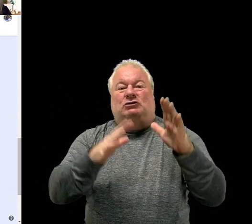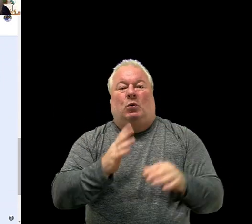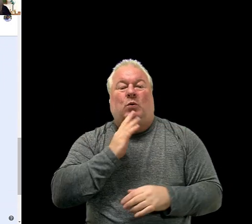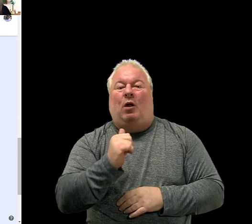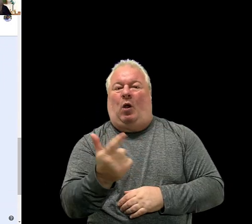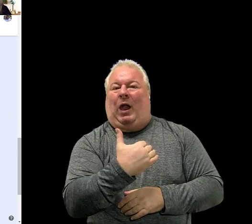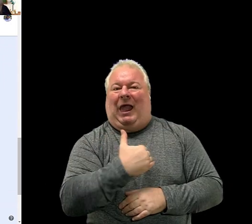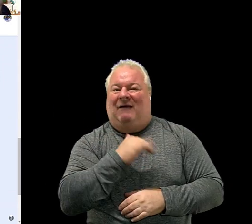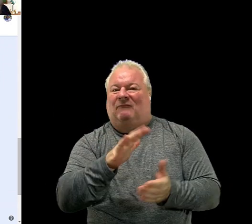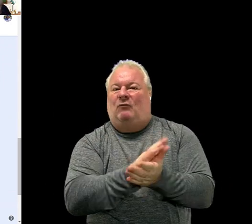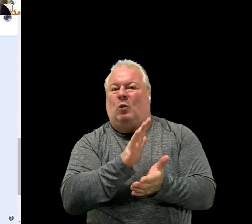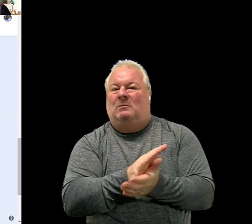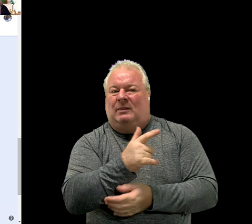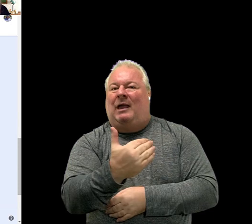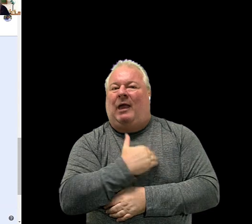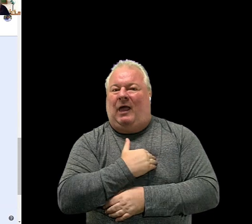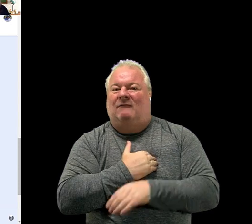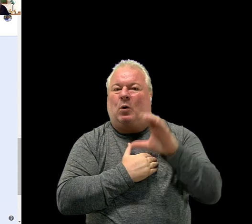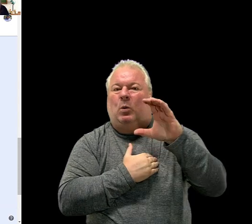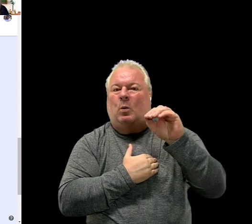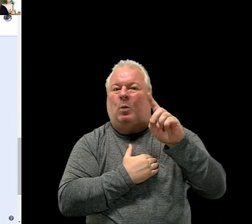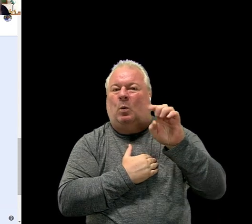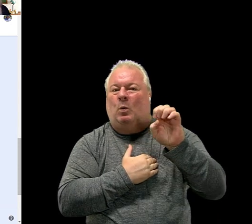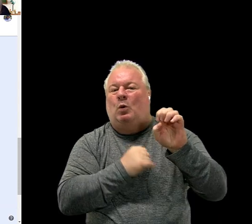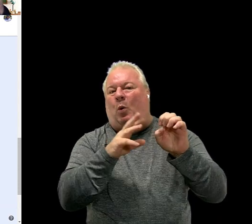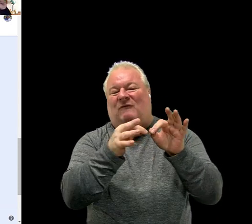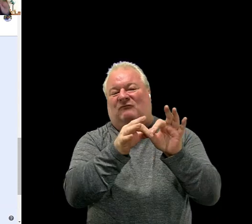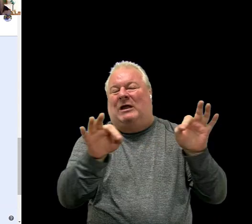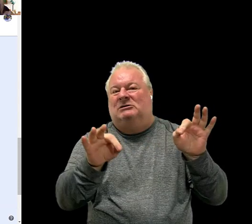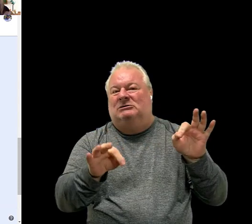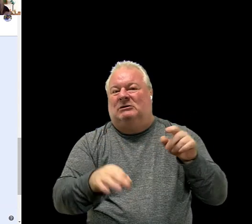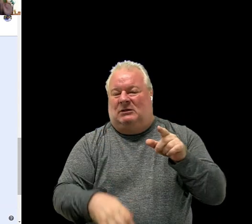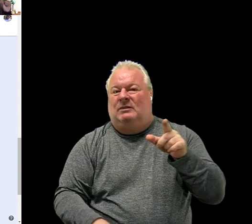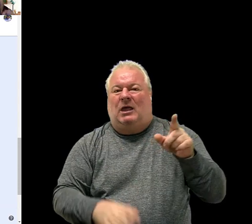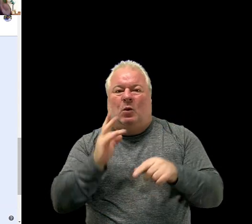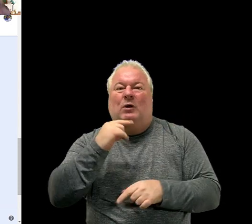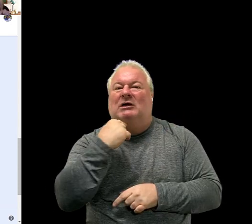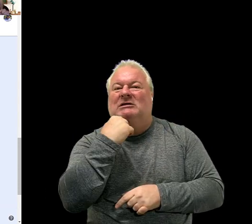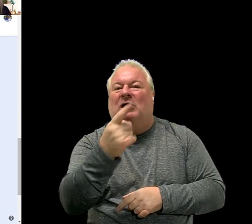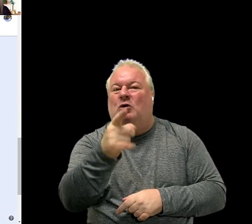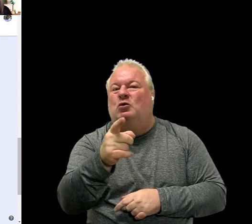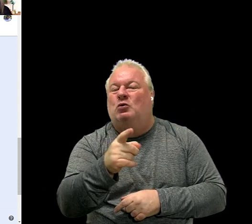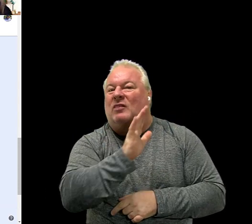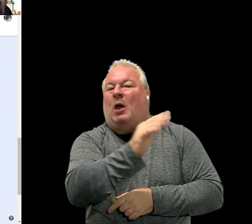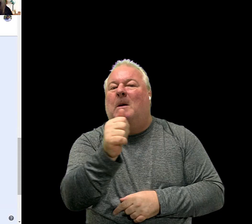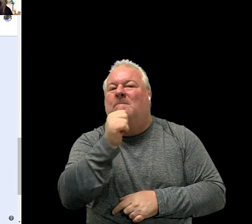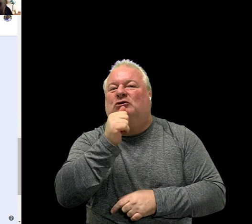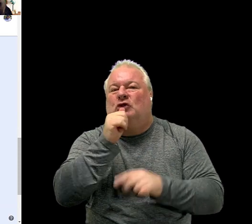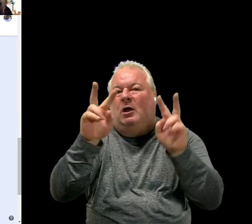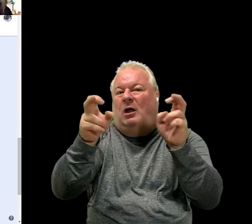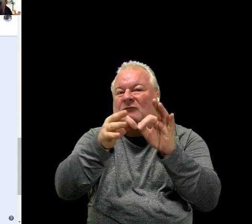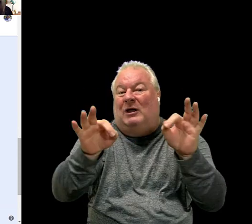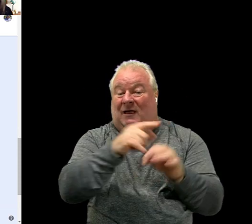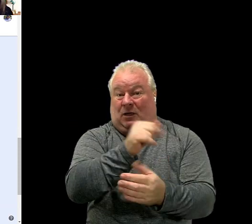all have their own personal code or phrase that they will tell you that you can add if they do